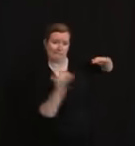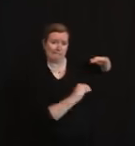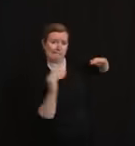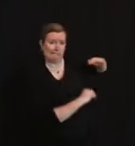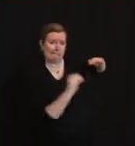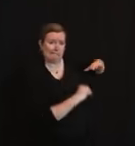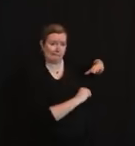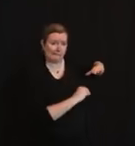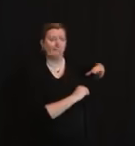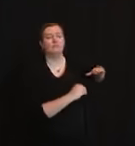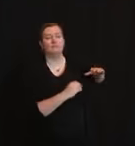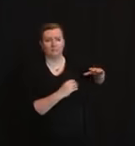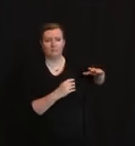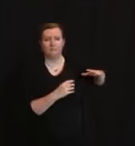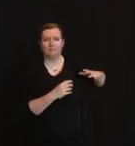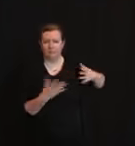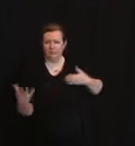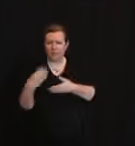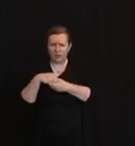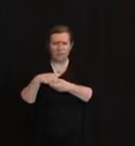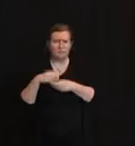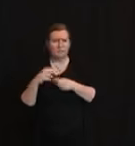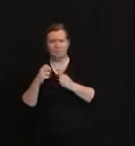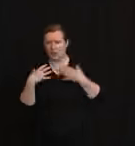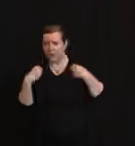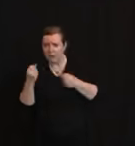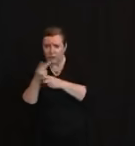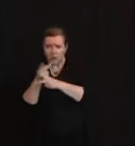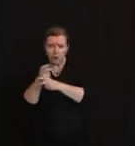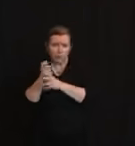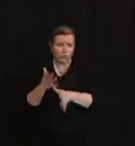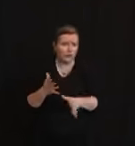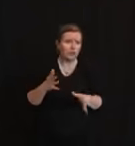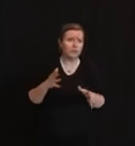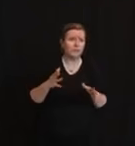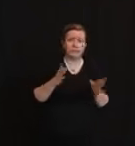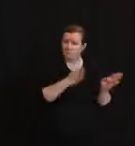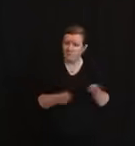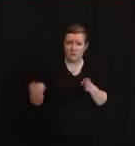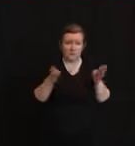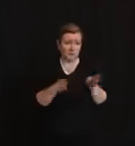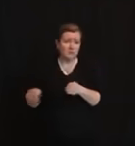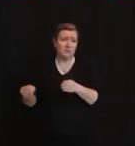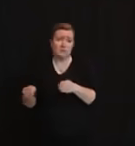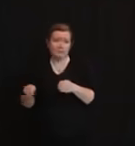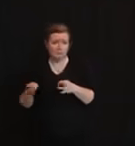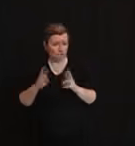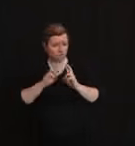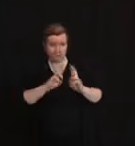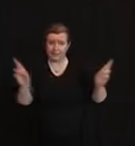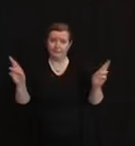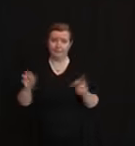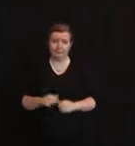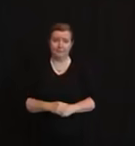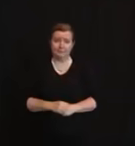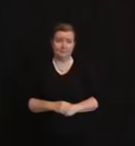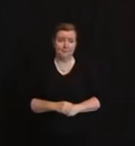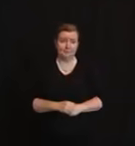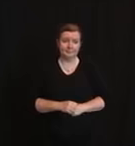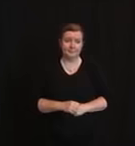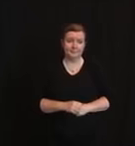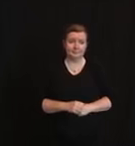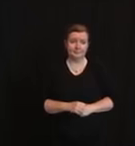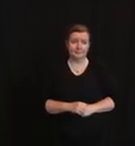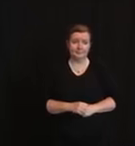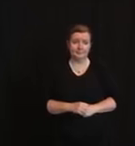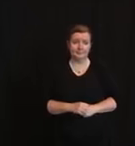somehow in the game in terms of healthcare workers and the surge. So that's my quick answer to that. Judy, anything on that,